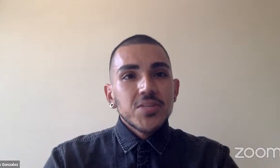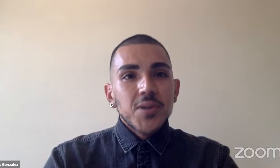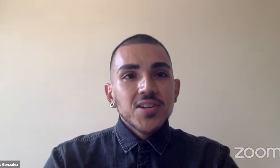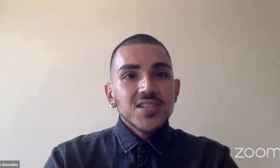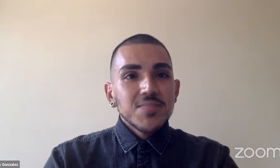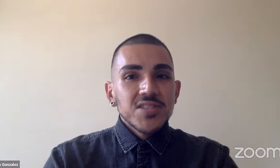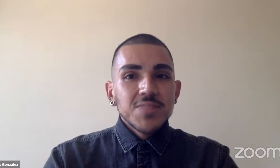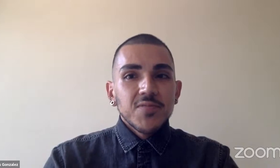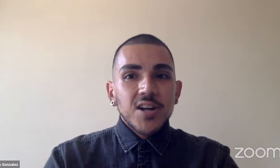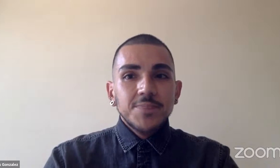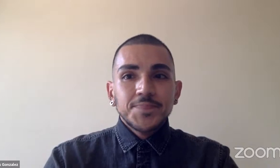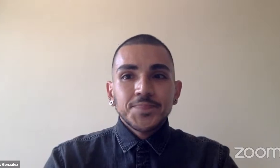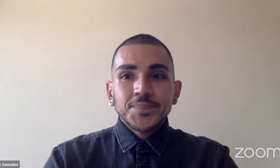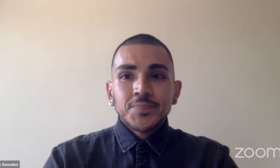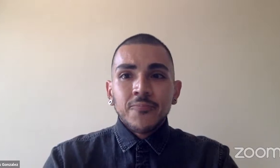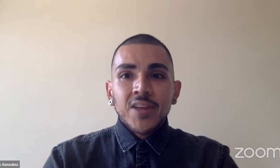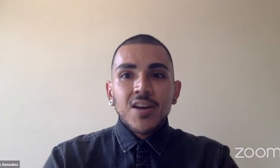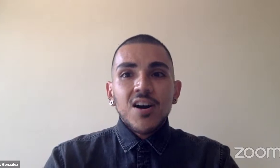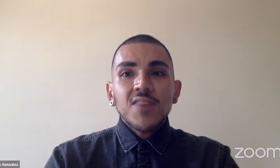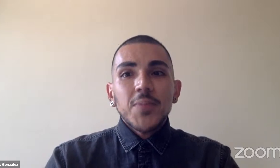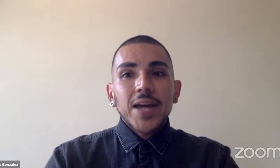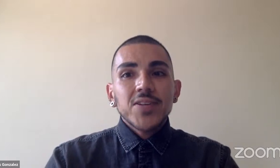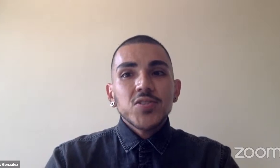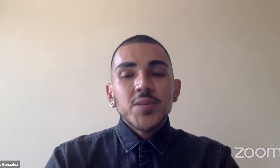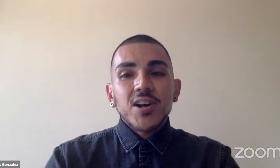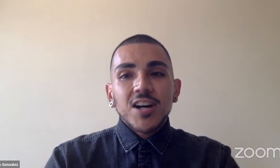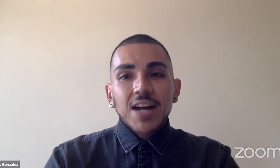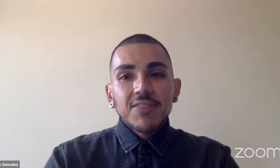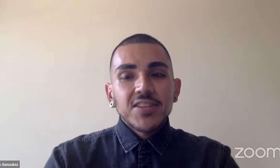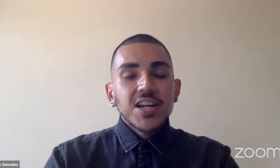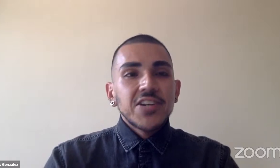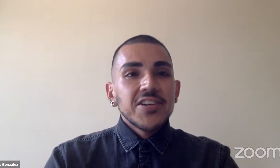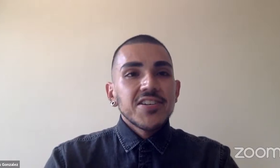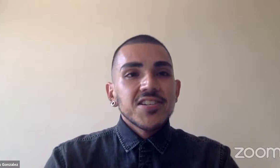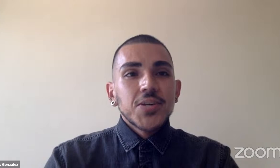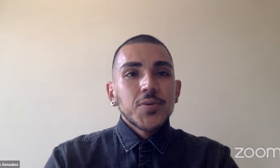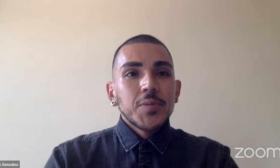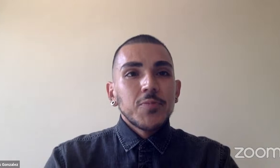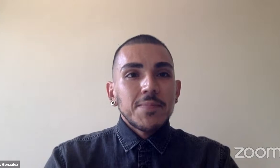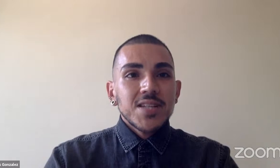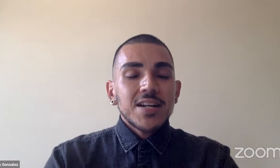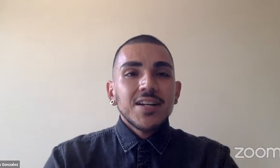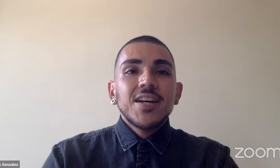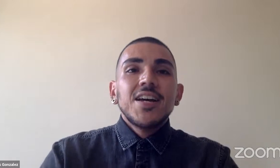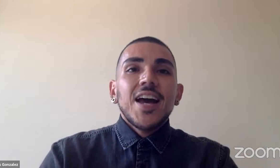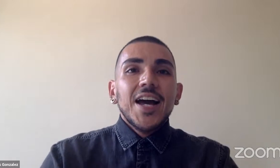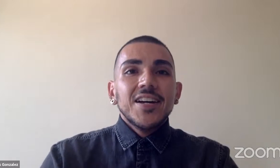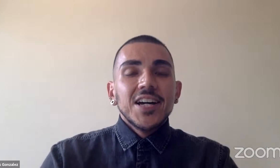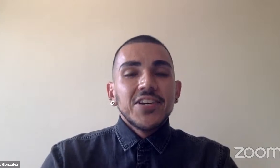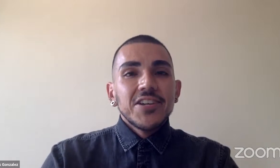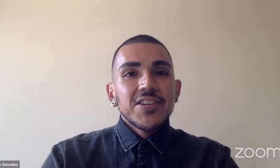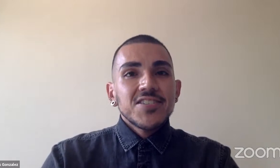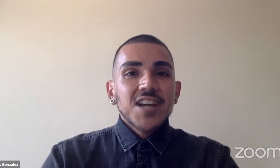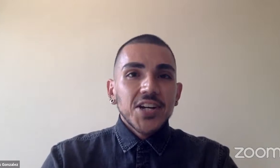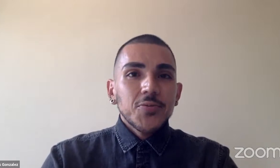and the Metropolitan Museum of Art. All of the panels will be archived in the 100 Years, 100 Women website